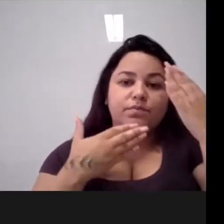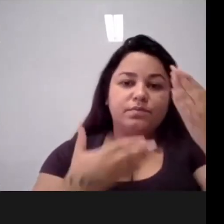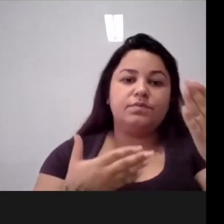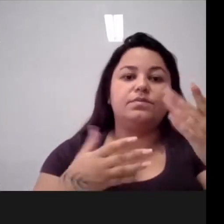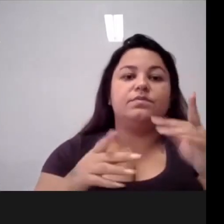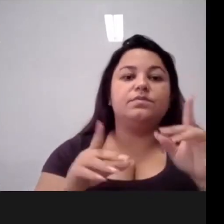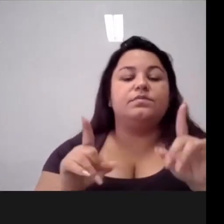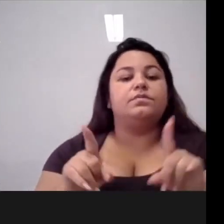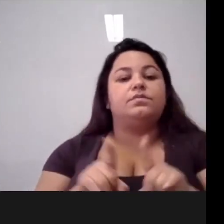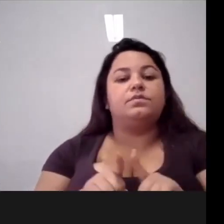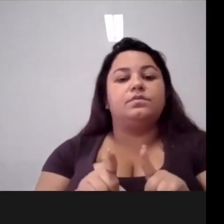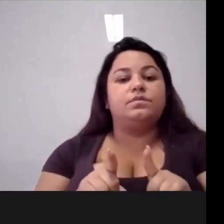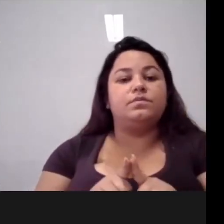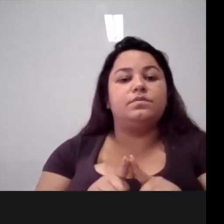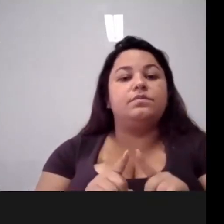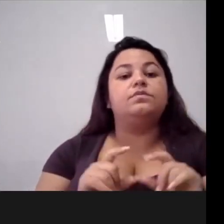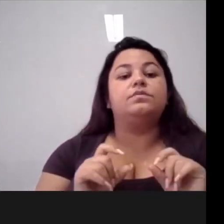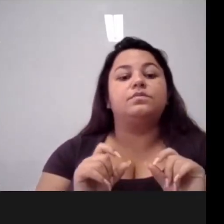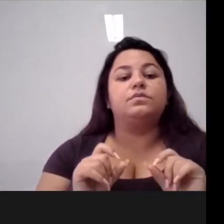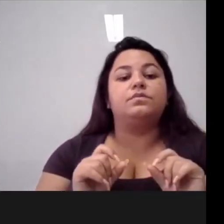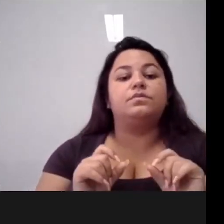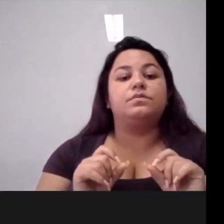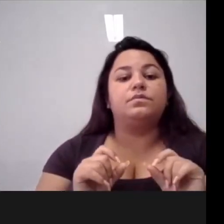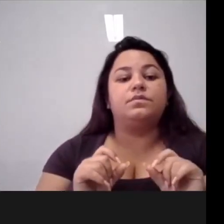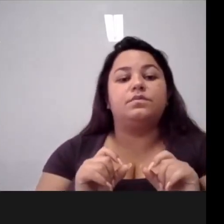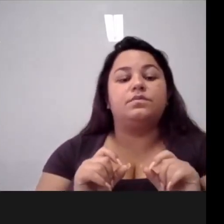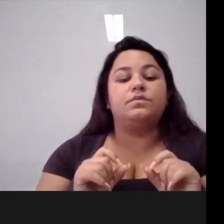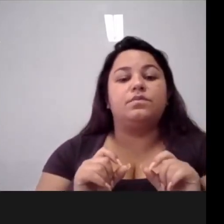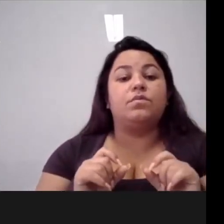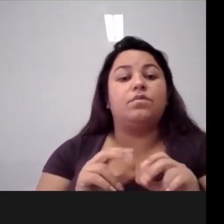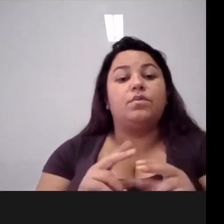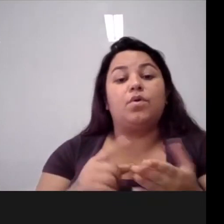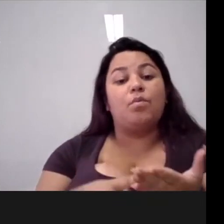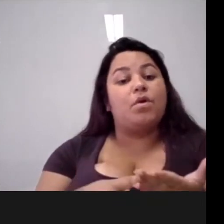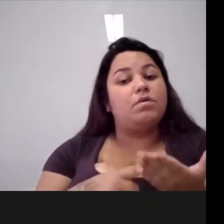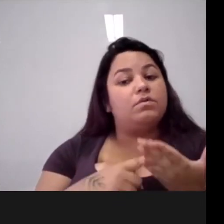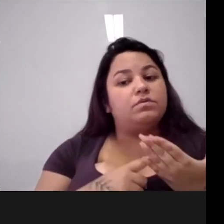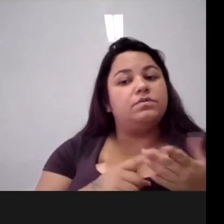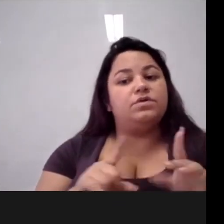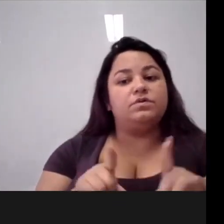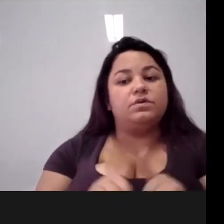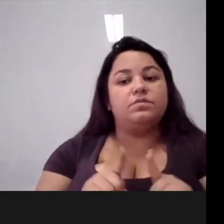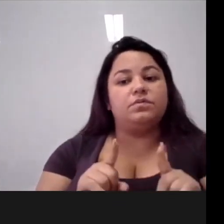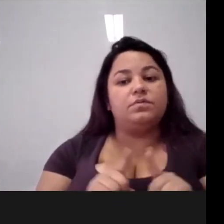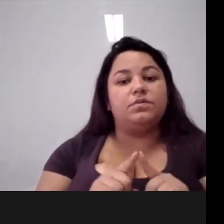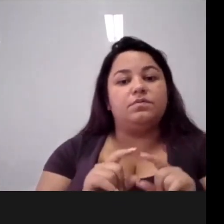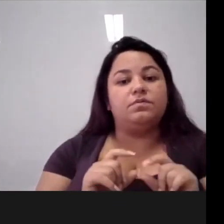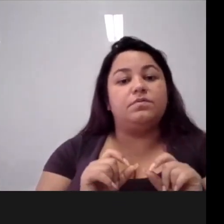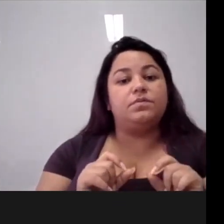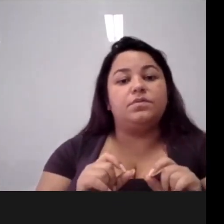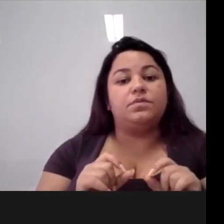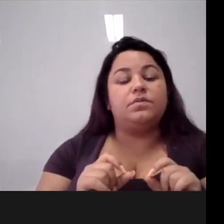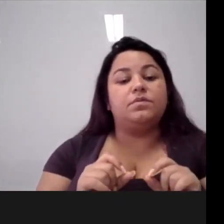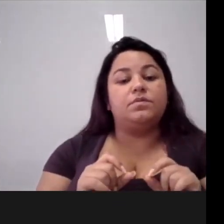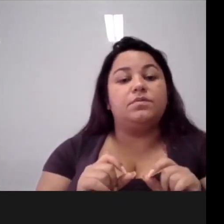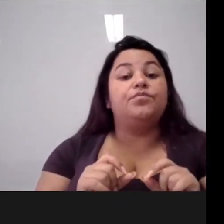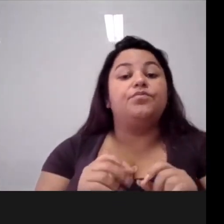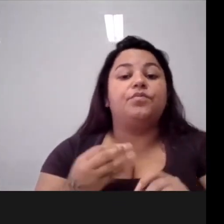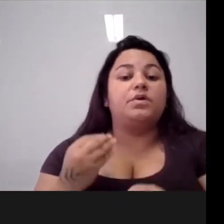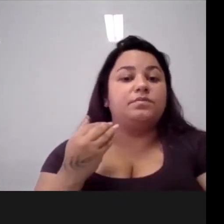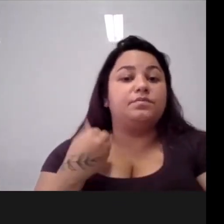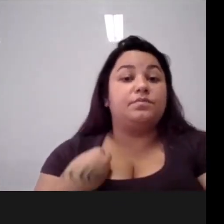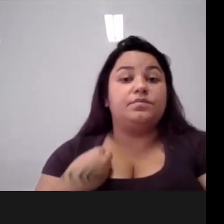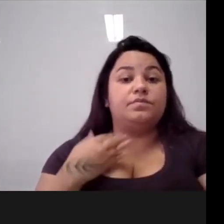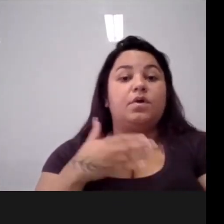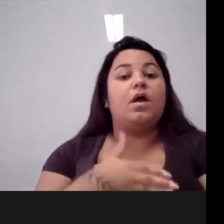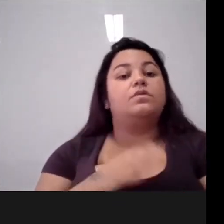Thank you very much for the invitation to speak at this conference. And hello from the south